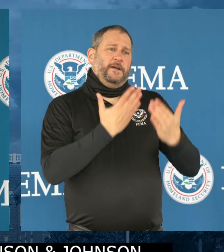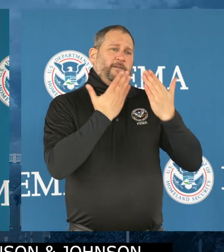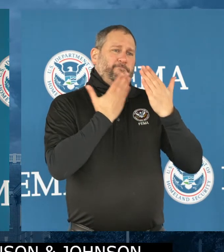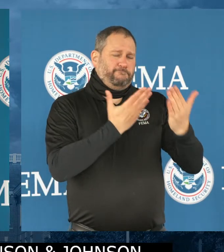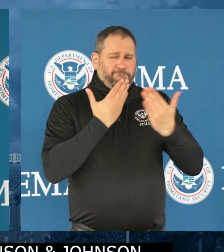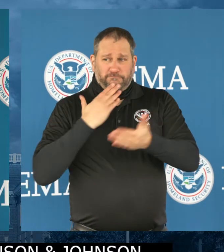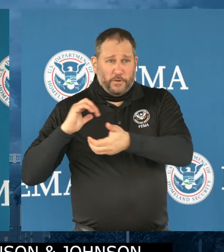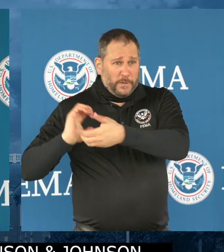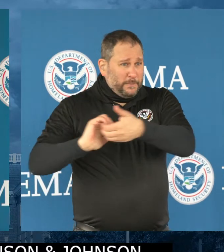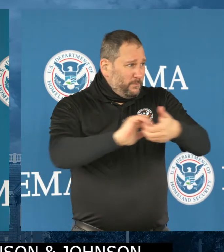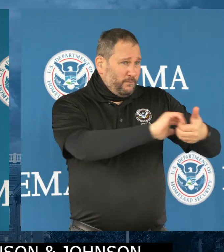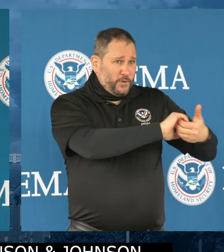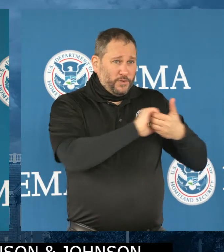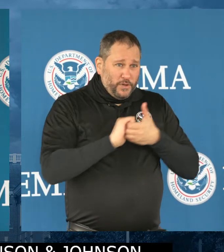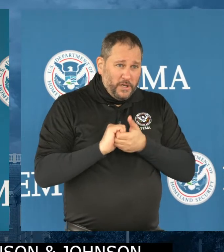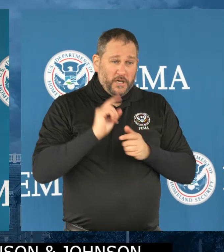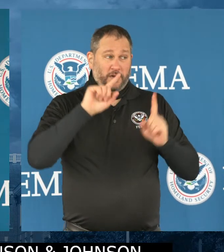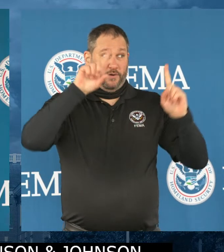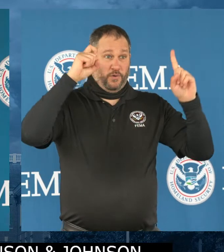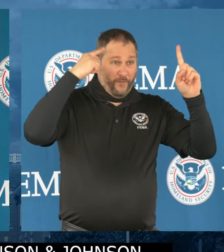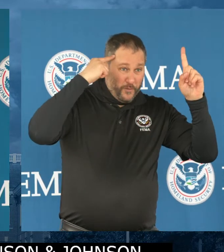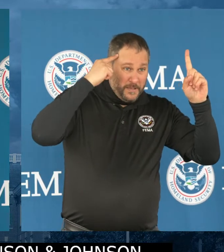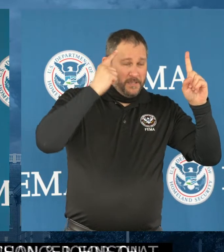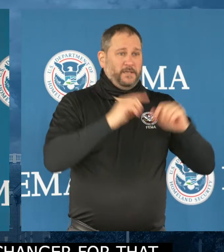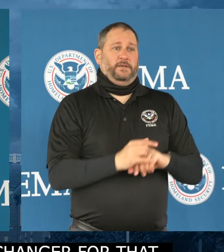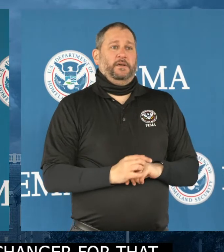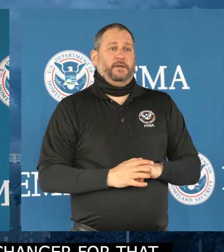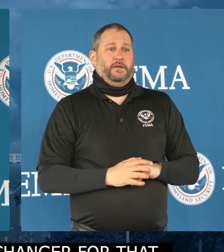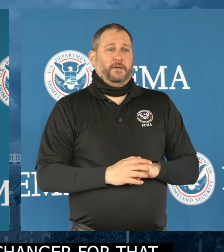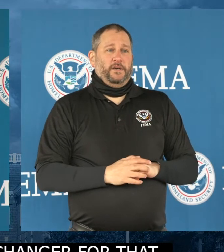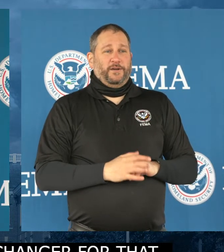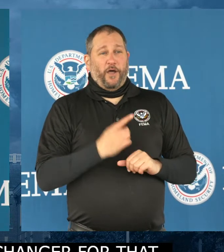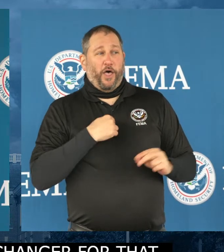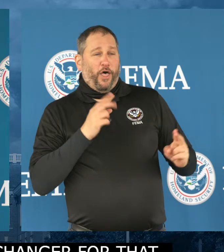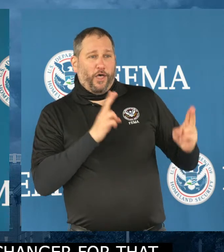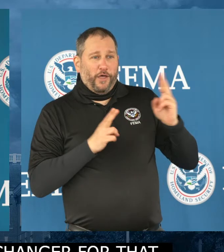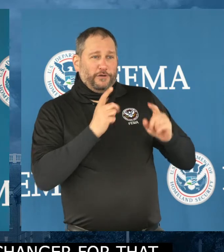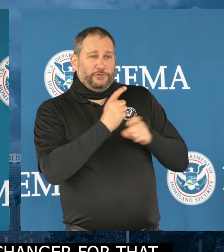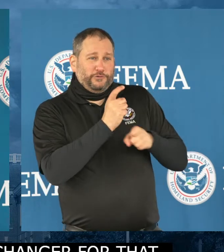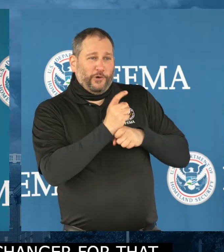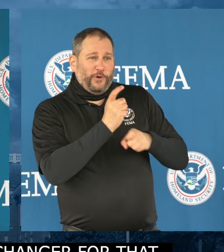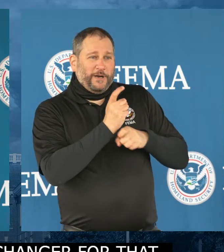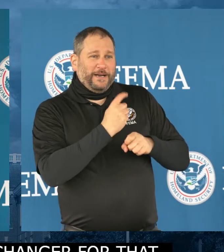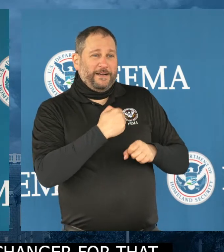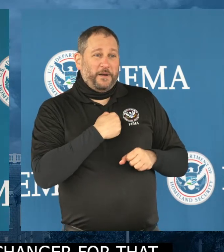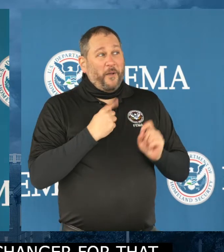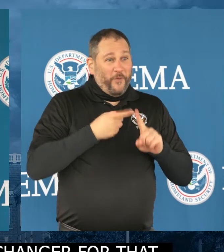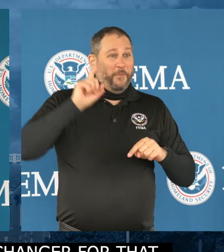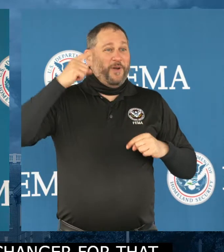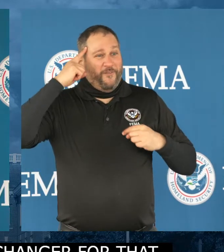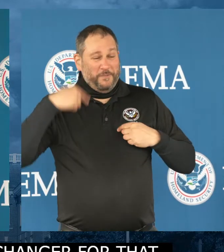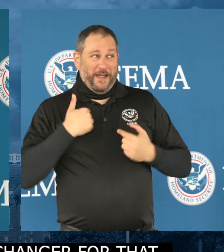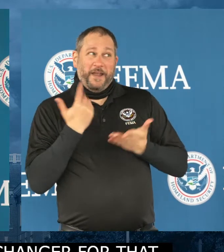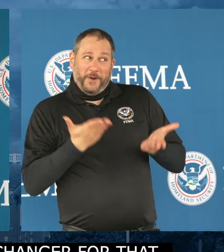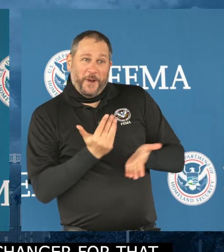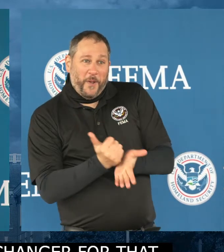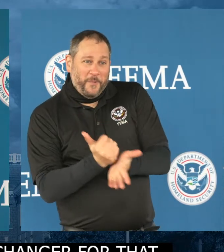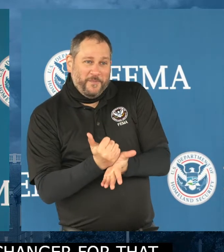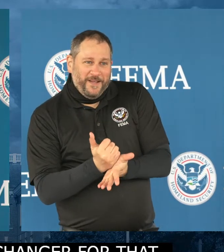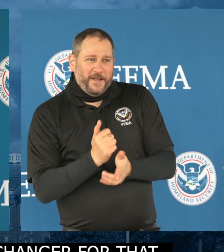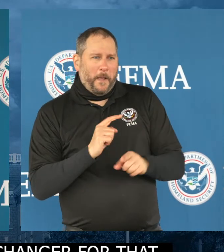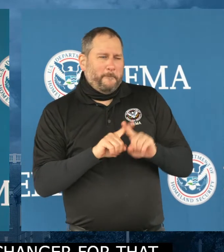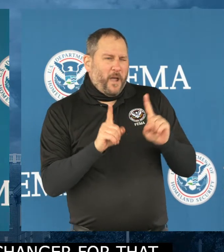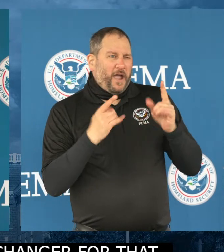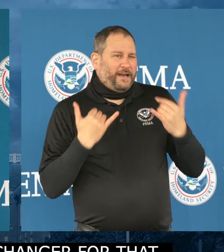again from the federal government. And there's the old joke about I'm from the government and we're here to help. This time, Tim and his